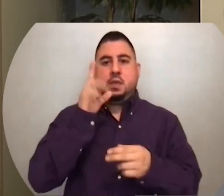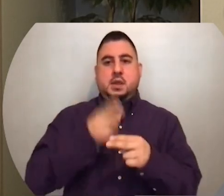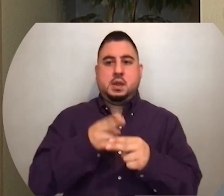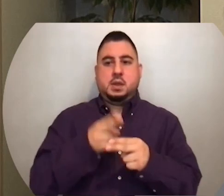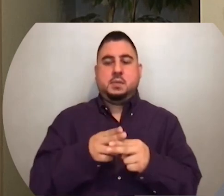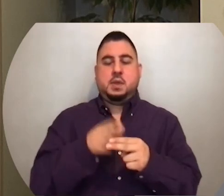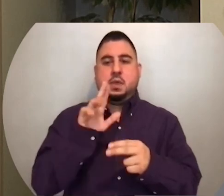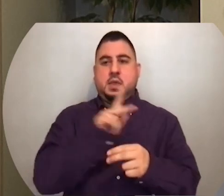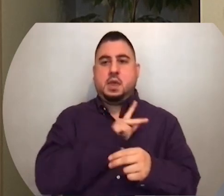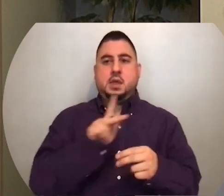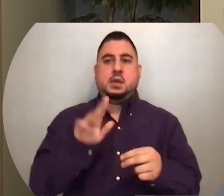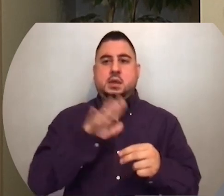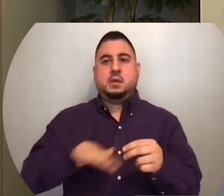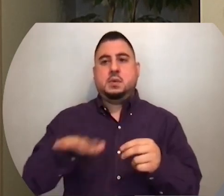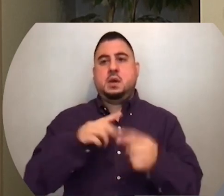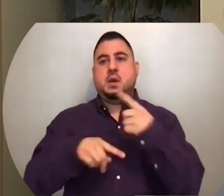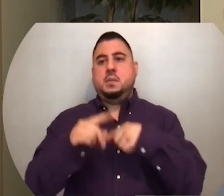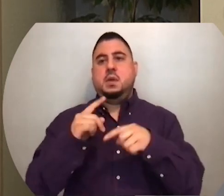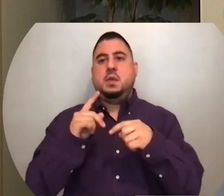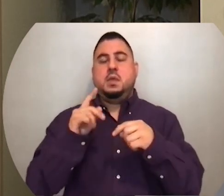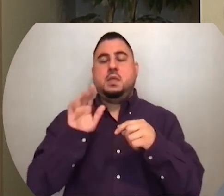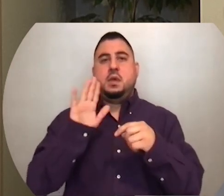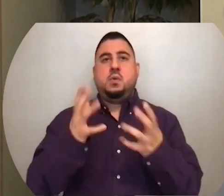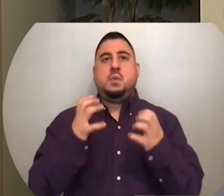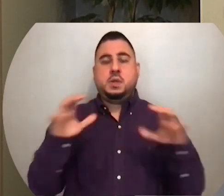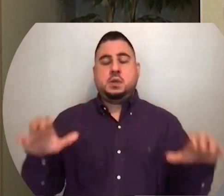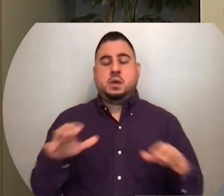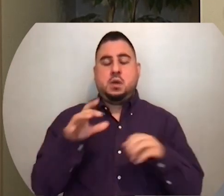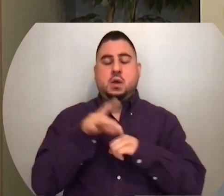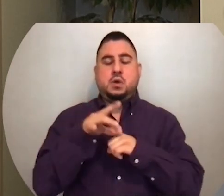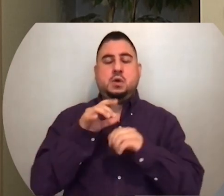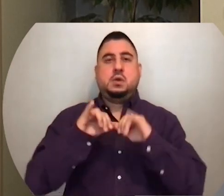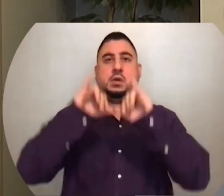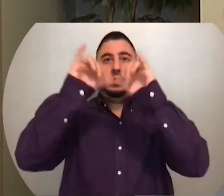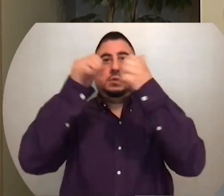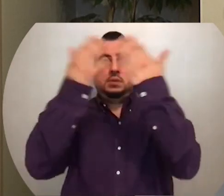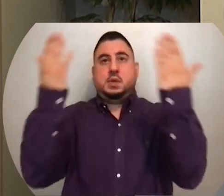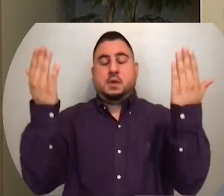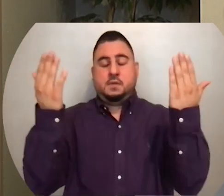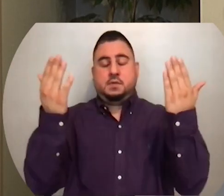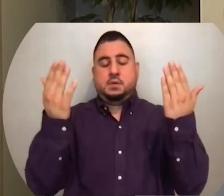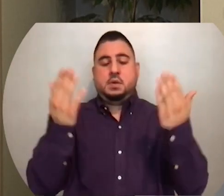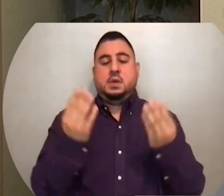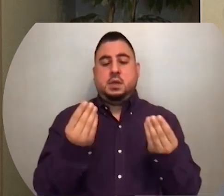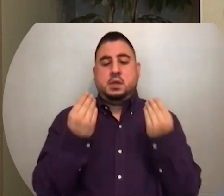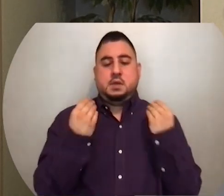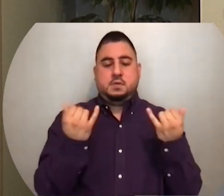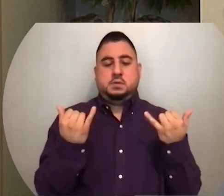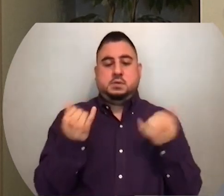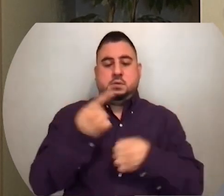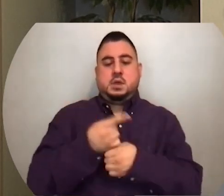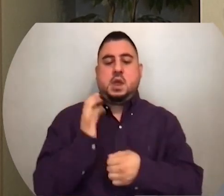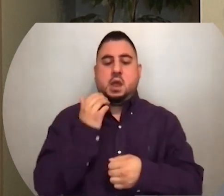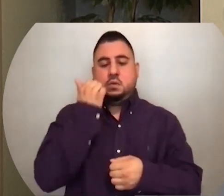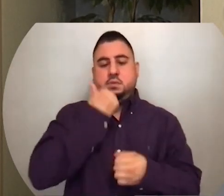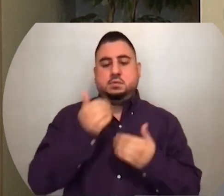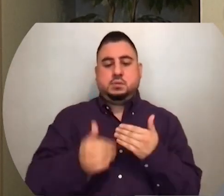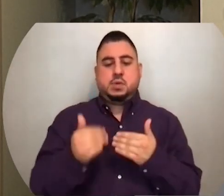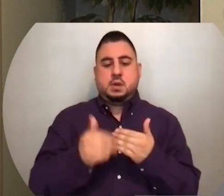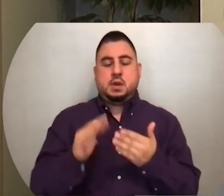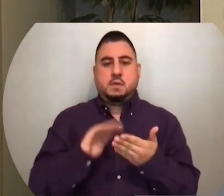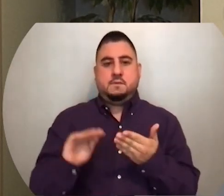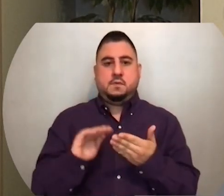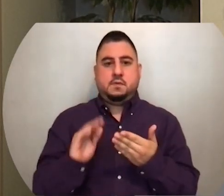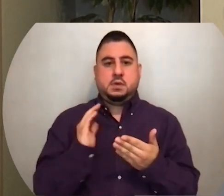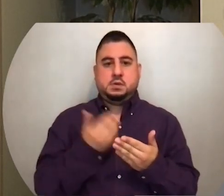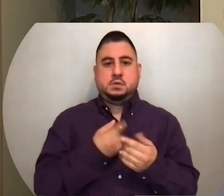hallowed be thy name. Thy kingdom come, thy will be done, on earth as it is in heaven. Give us this day our daily